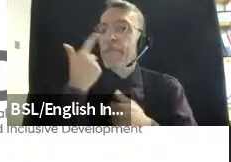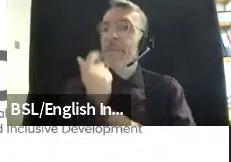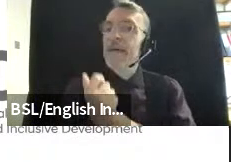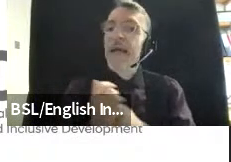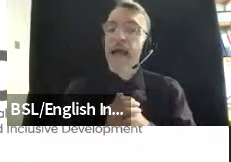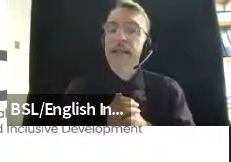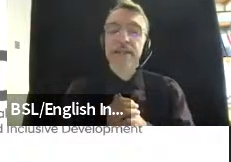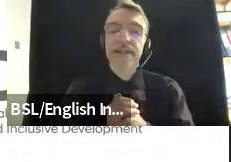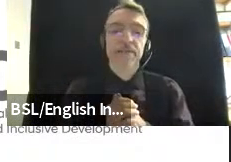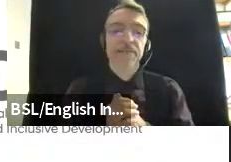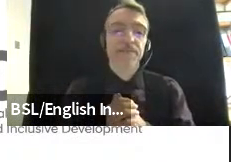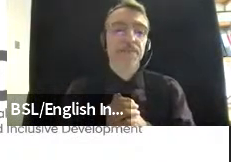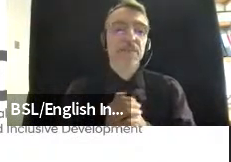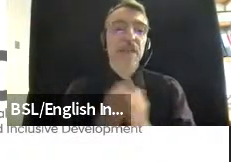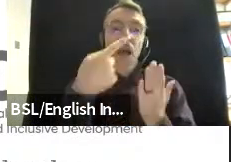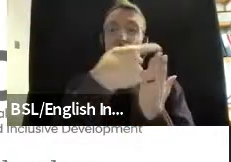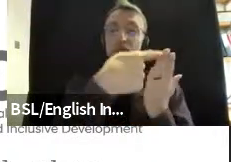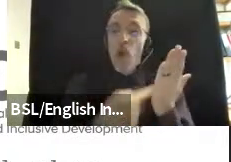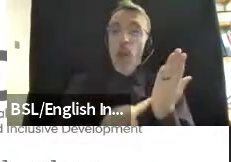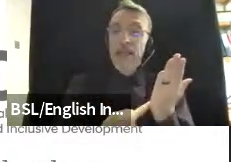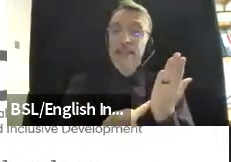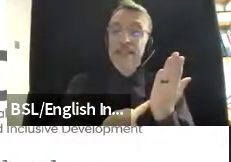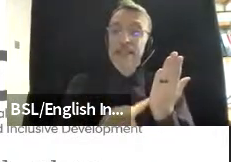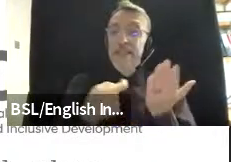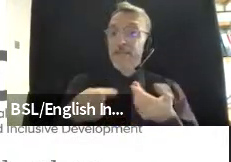to policy recommendations.